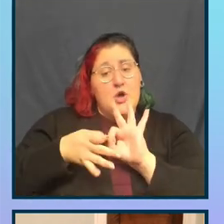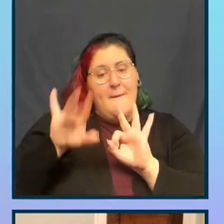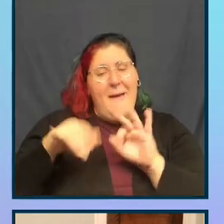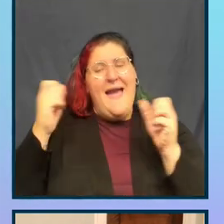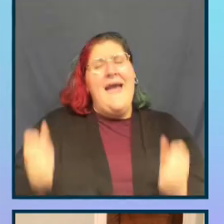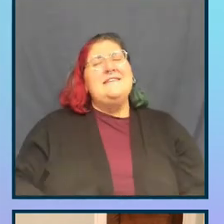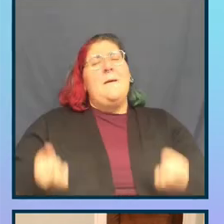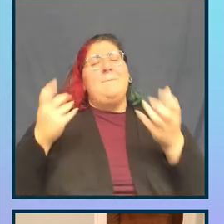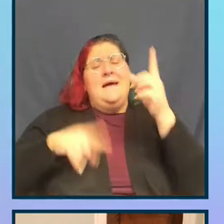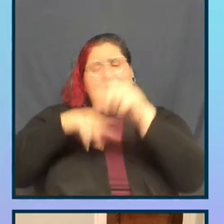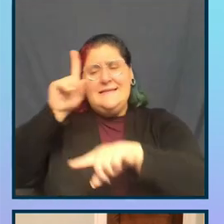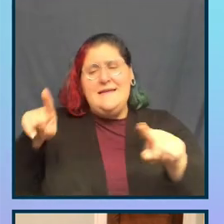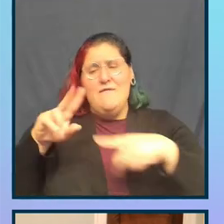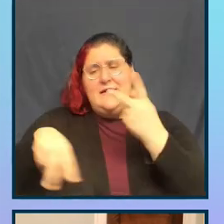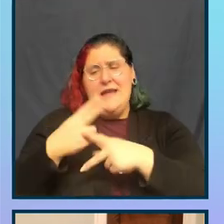as possible?